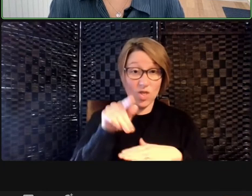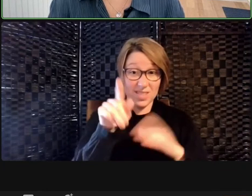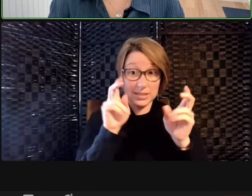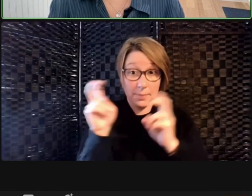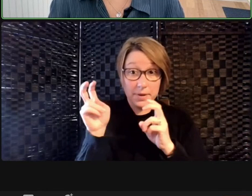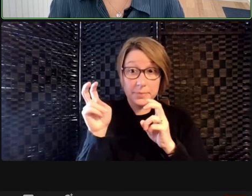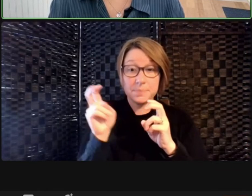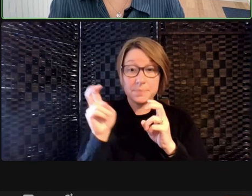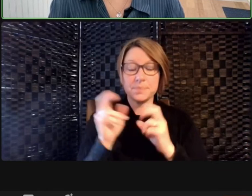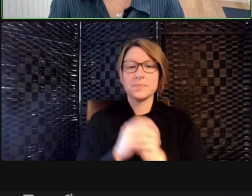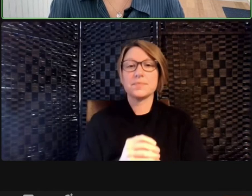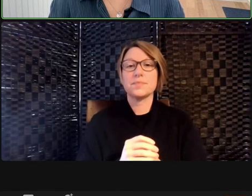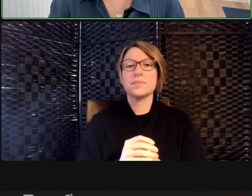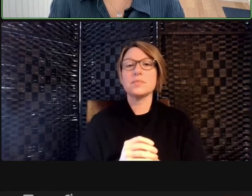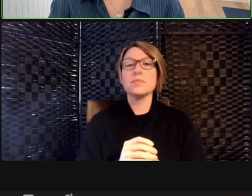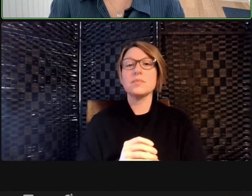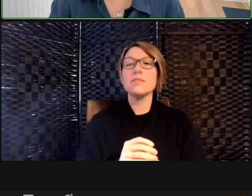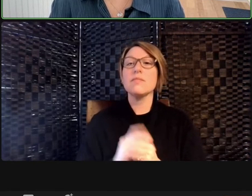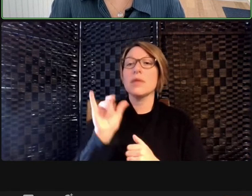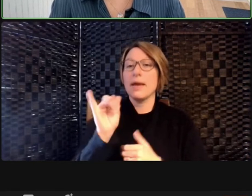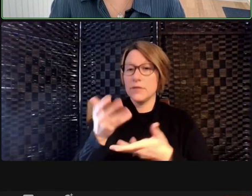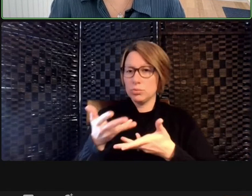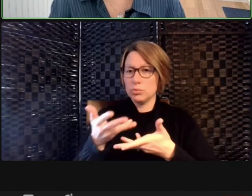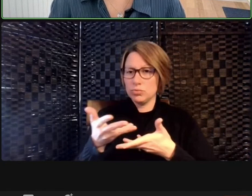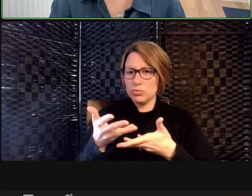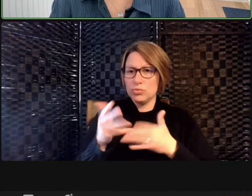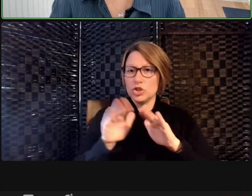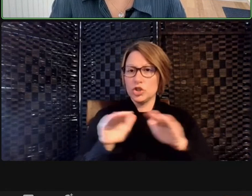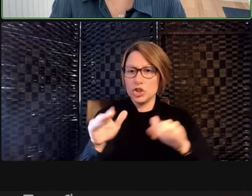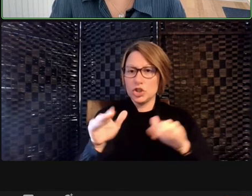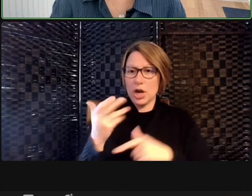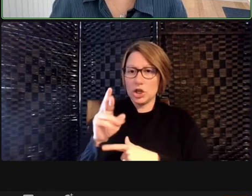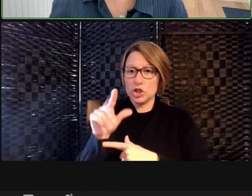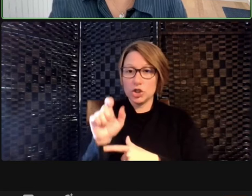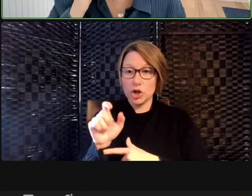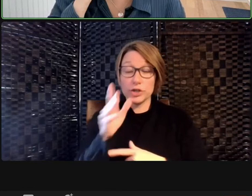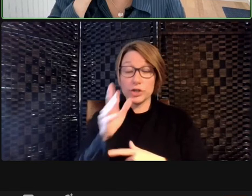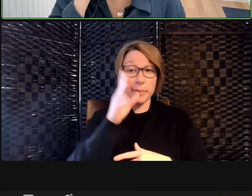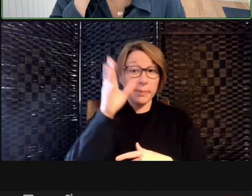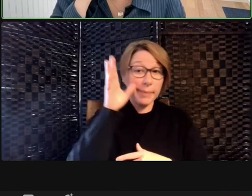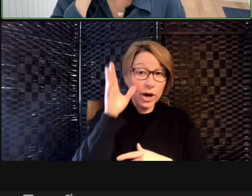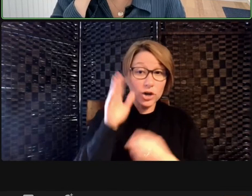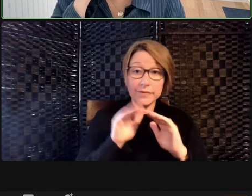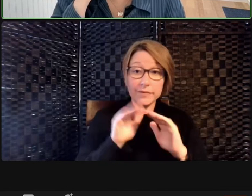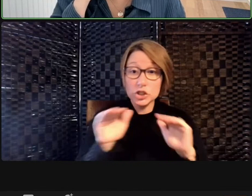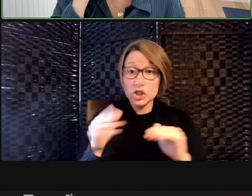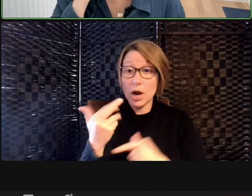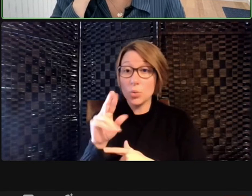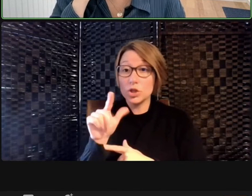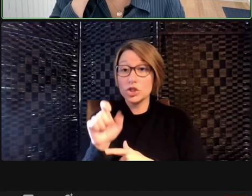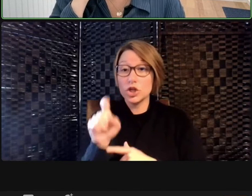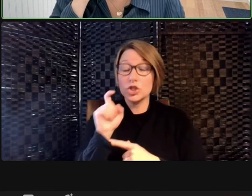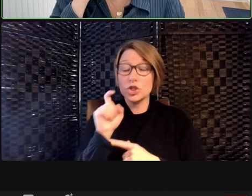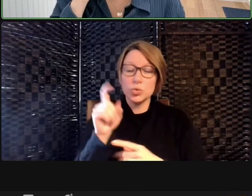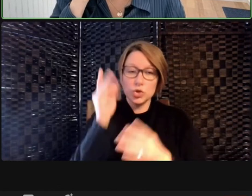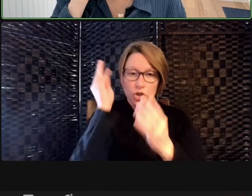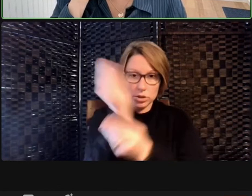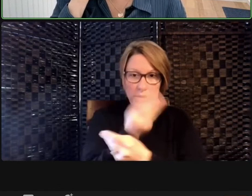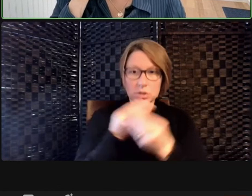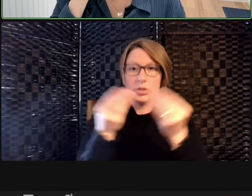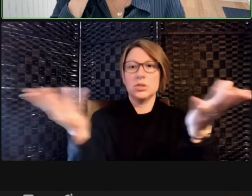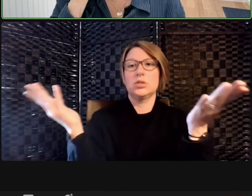if you're working with a child who has Charge syndrome, if you're a parent of a child who has Charge syndrome, you should be sharing this, and you